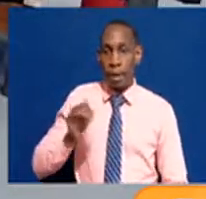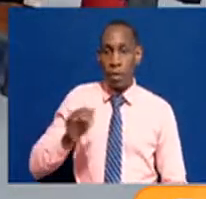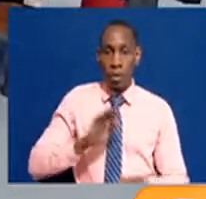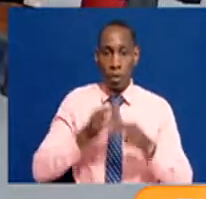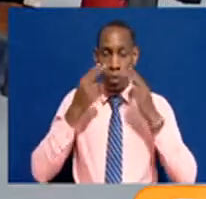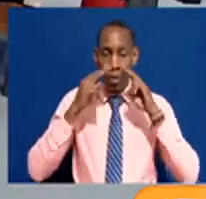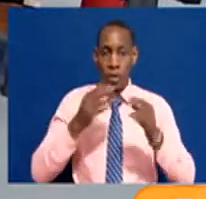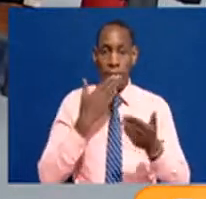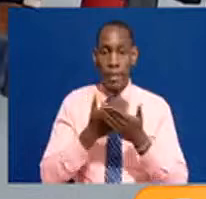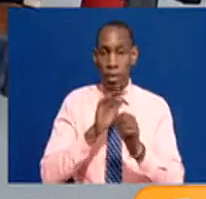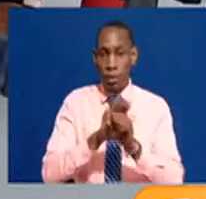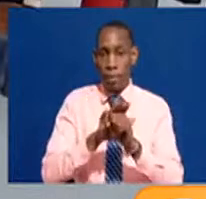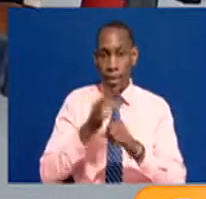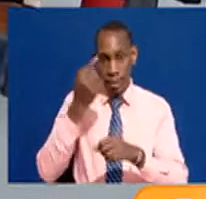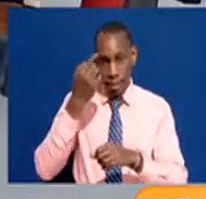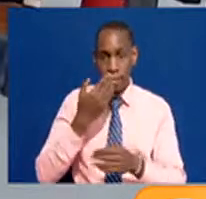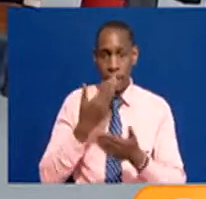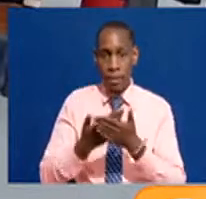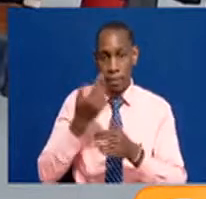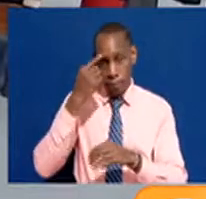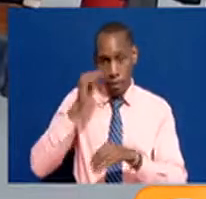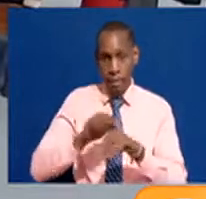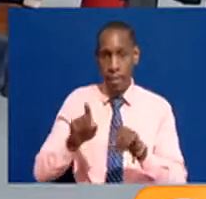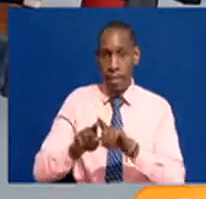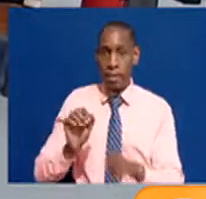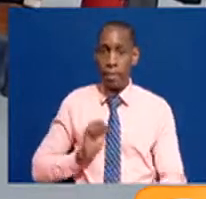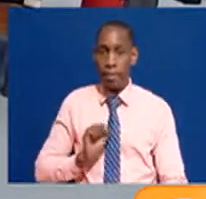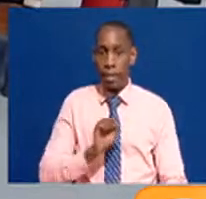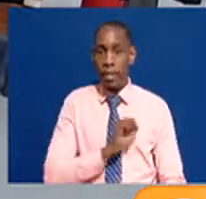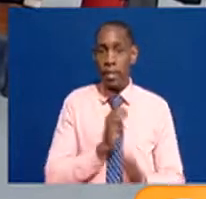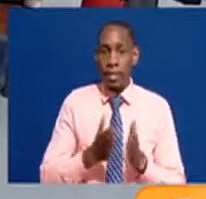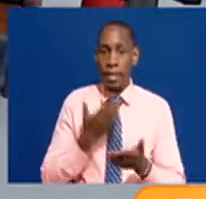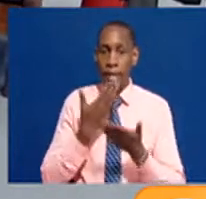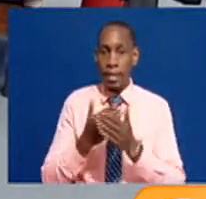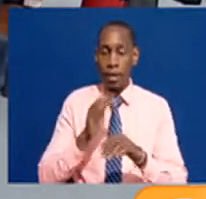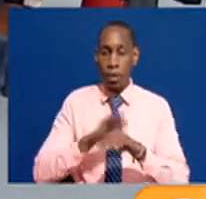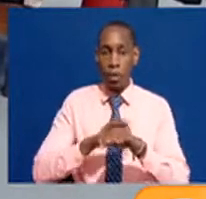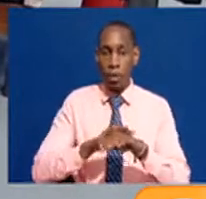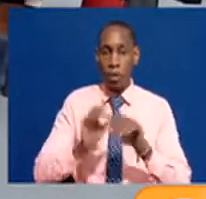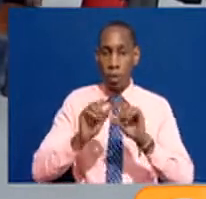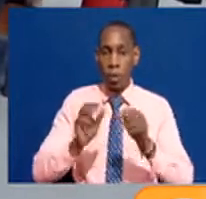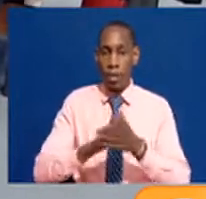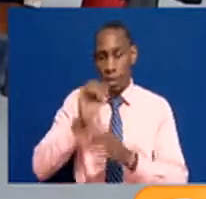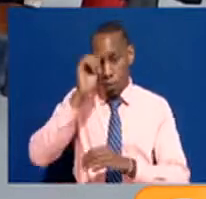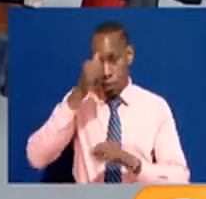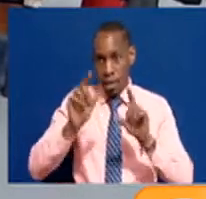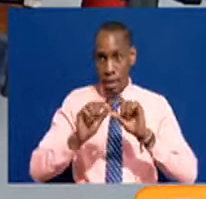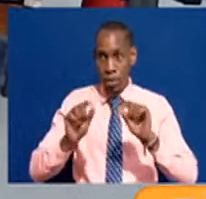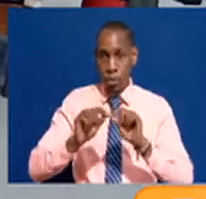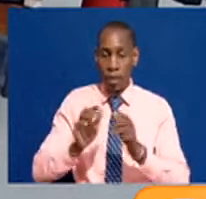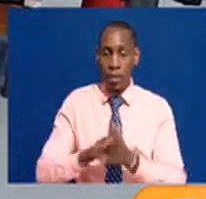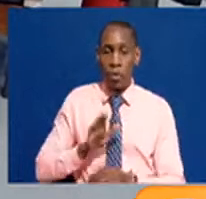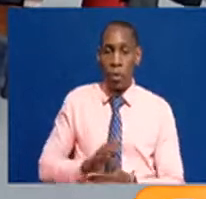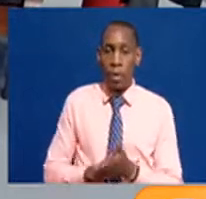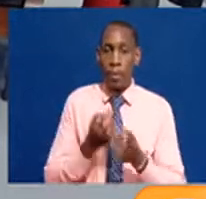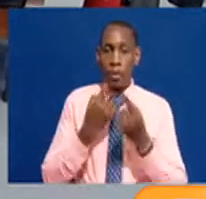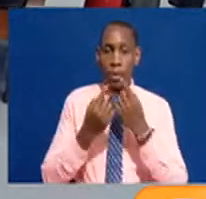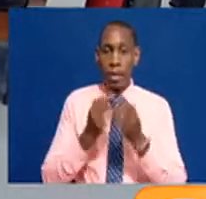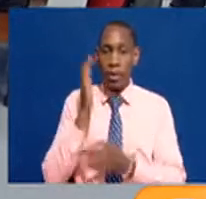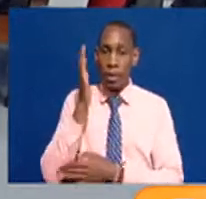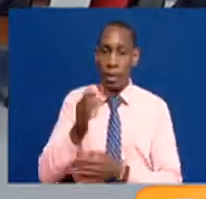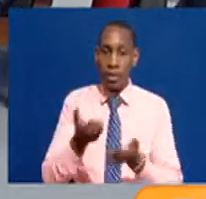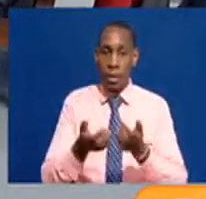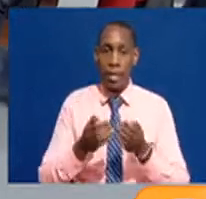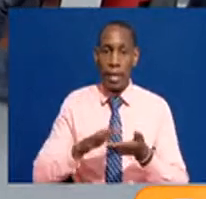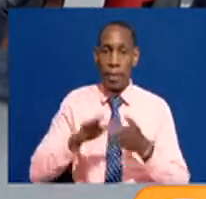Thanks so much. Thanks for your time. Senator, thank you too. Thank you. Good words, wise words. Women calling it like they see it. We need